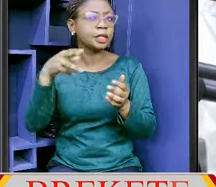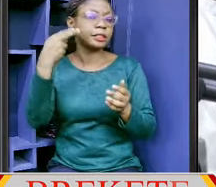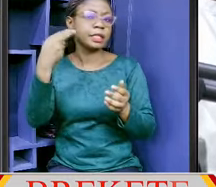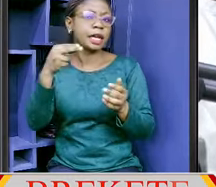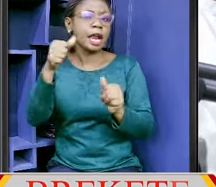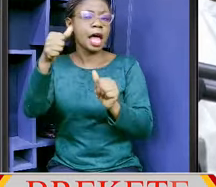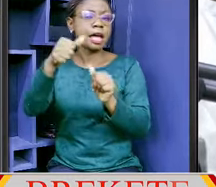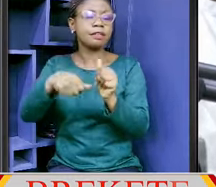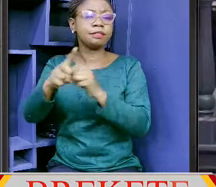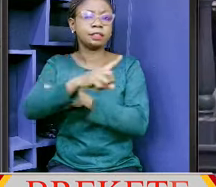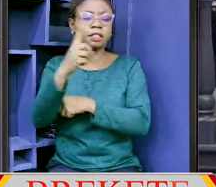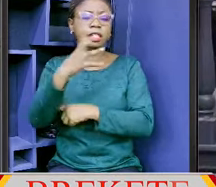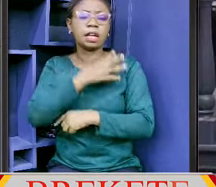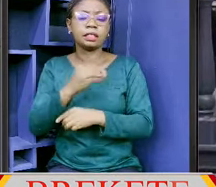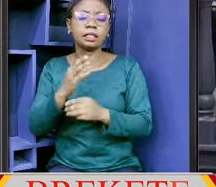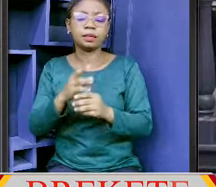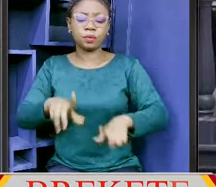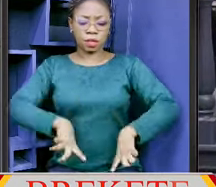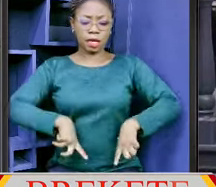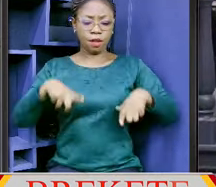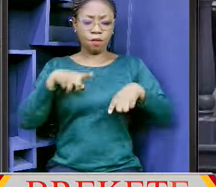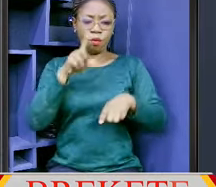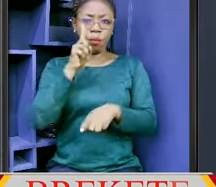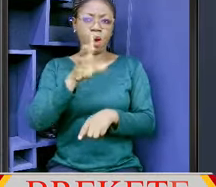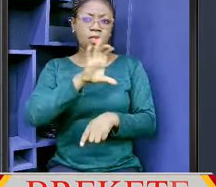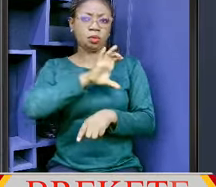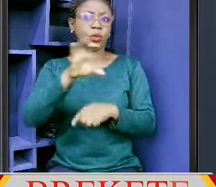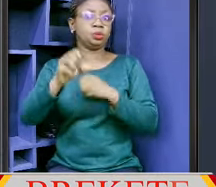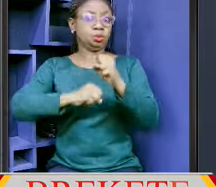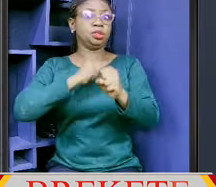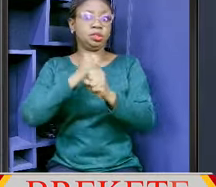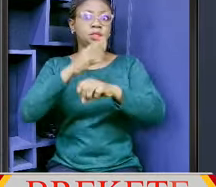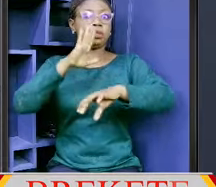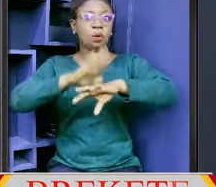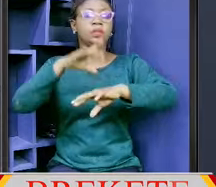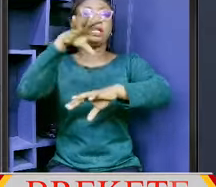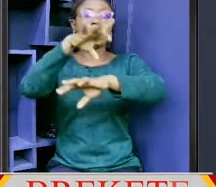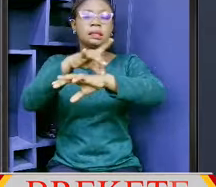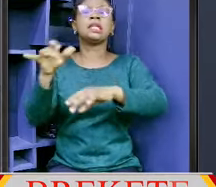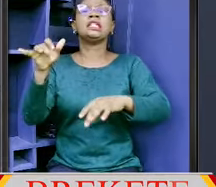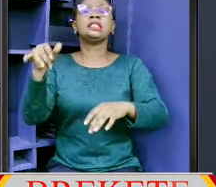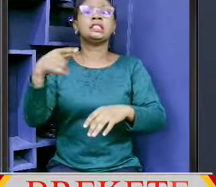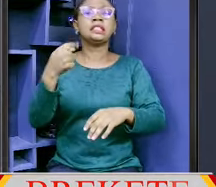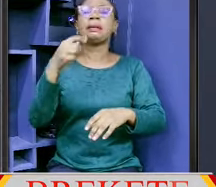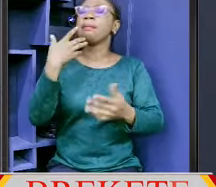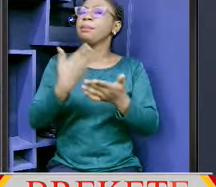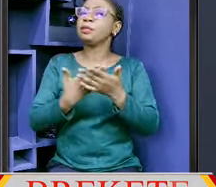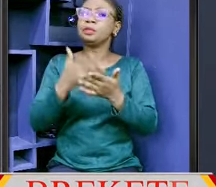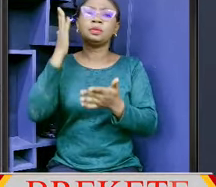and they go live 100 years, the money no go finish. But they are still stealing.